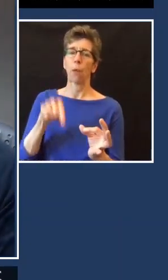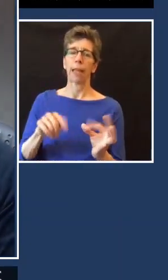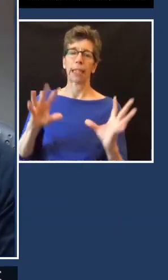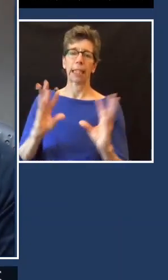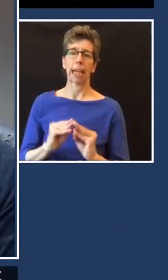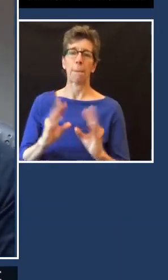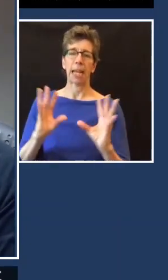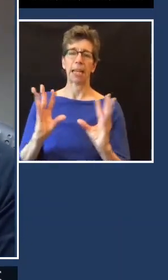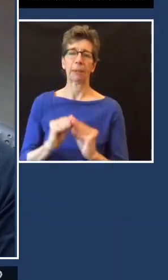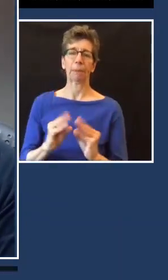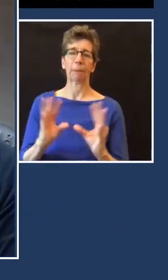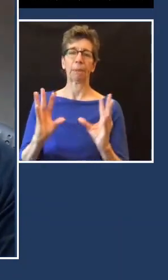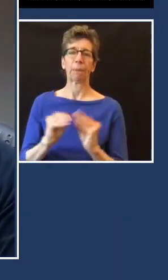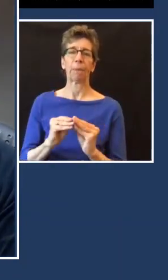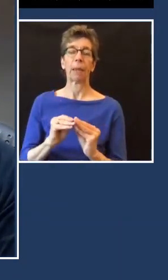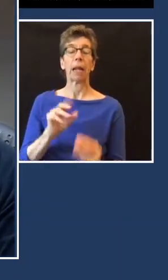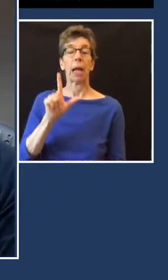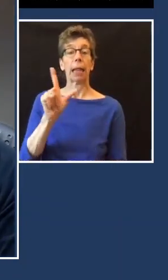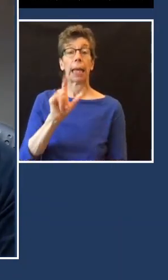LinkedIn accessible?